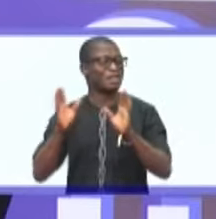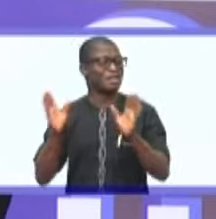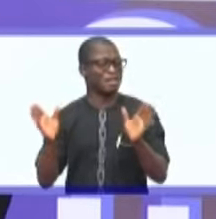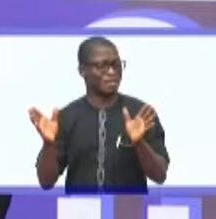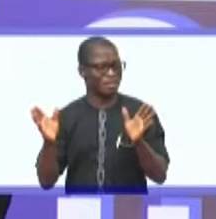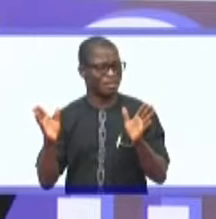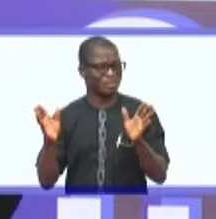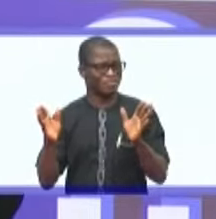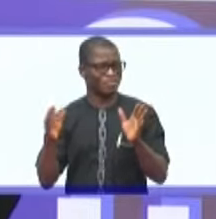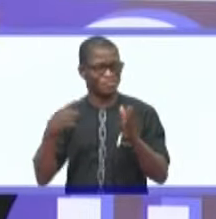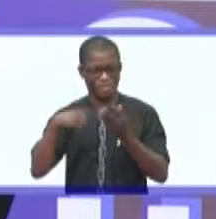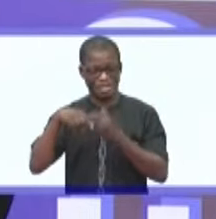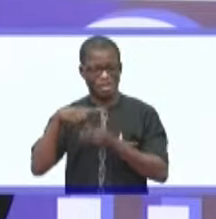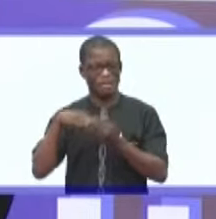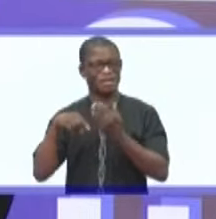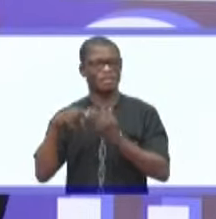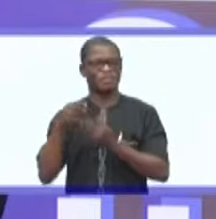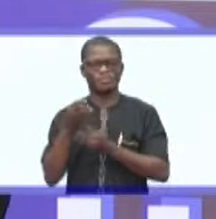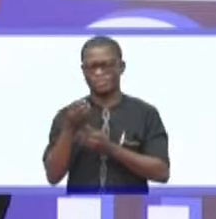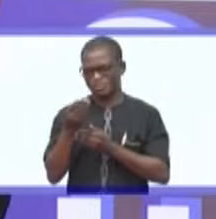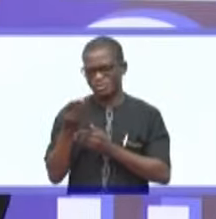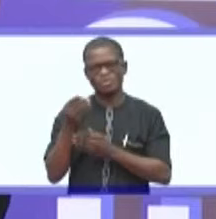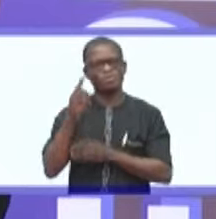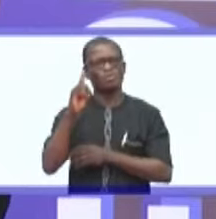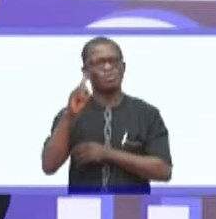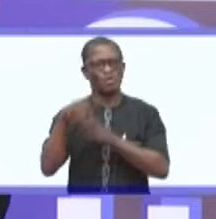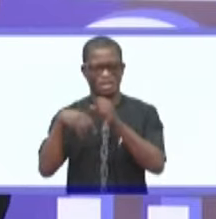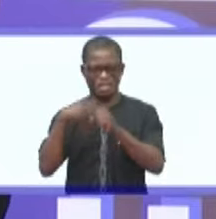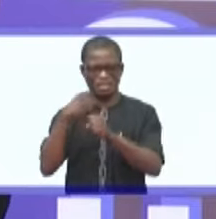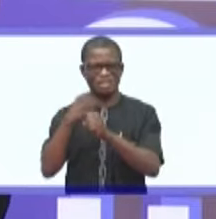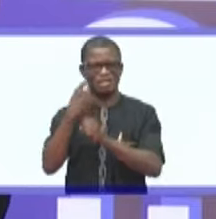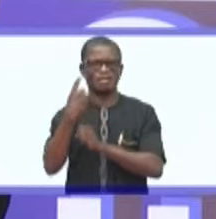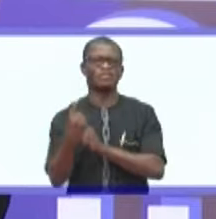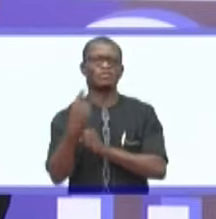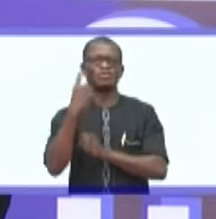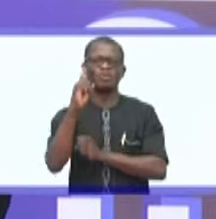within a period of less than 1 year,